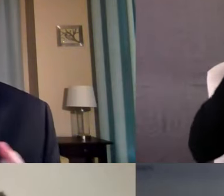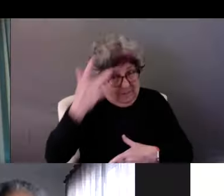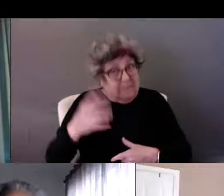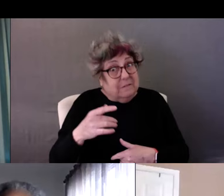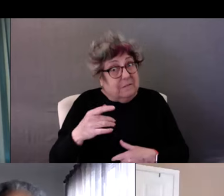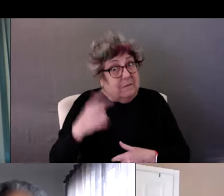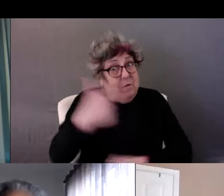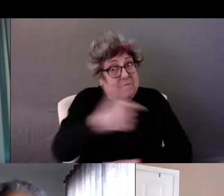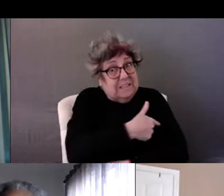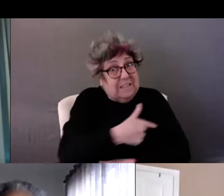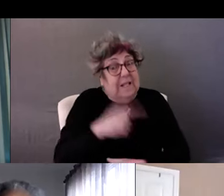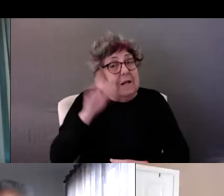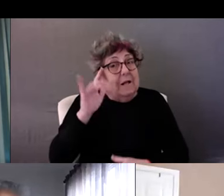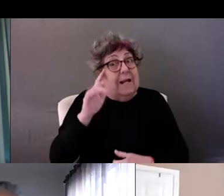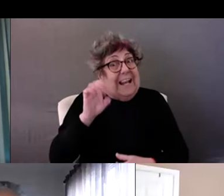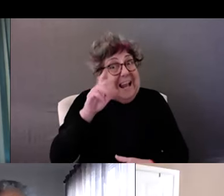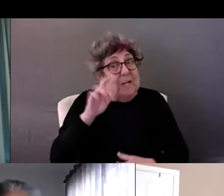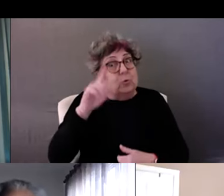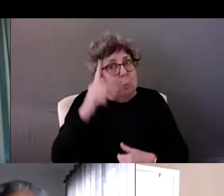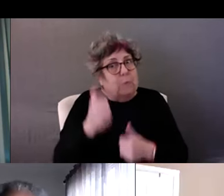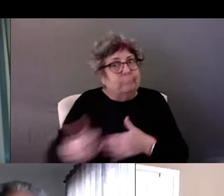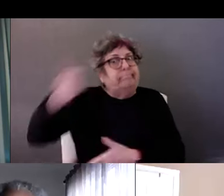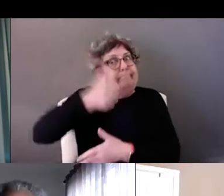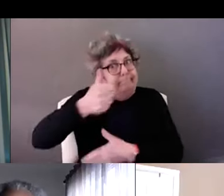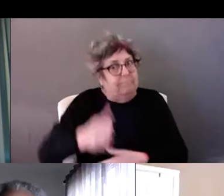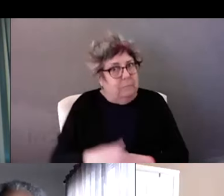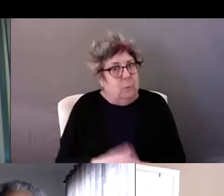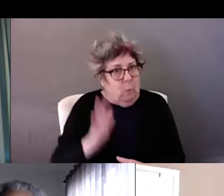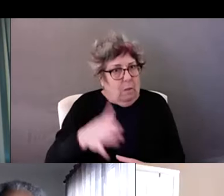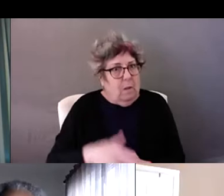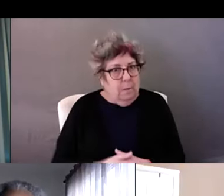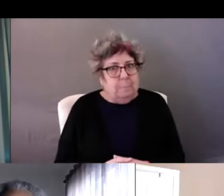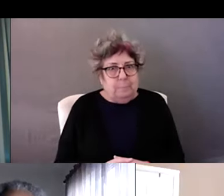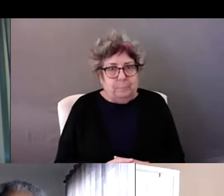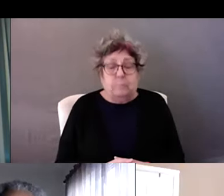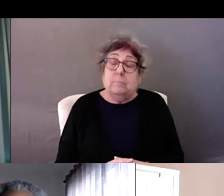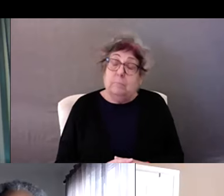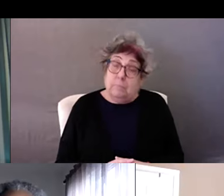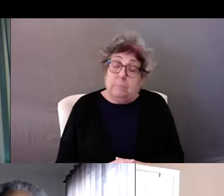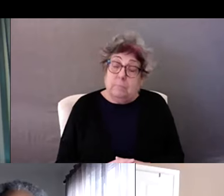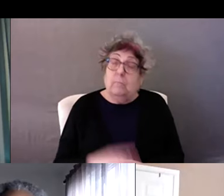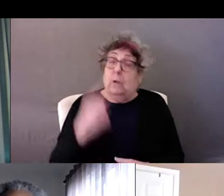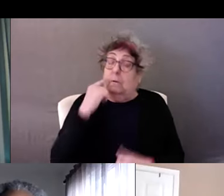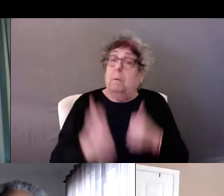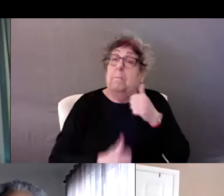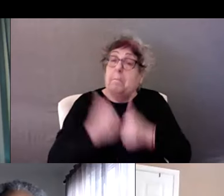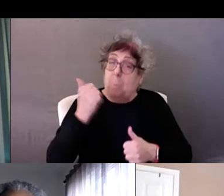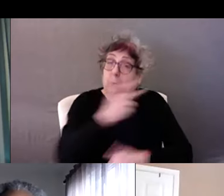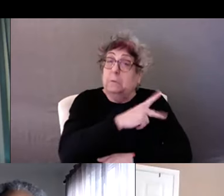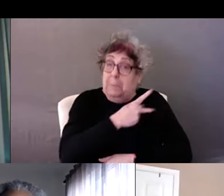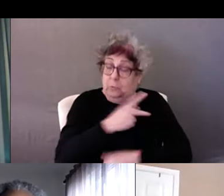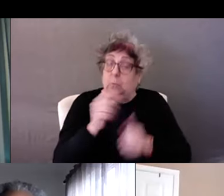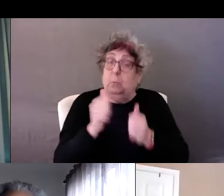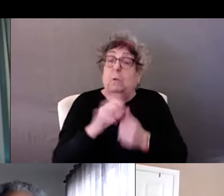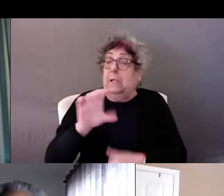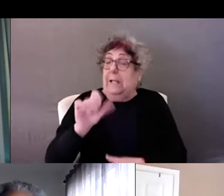things that should get you, you know, further up in the line. So we think that most patients with cancer